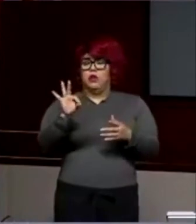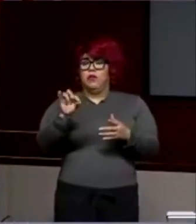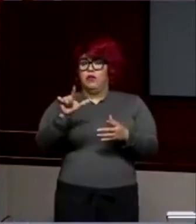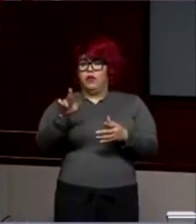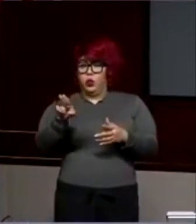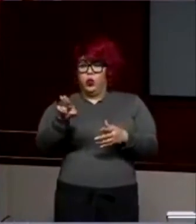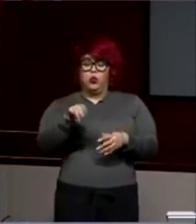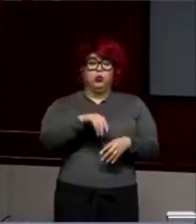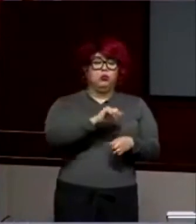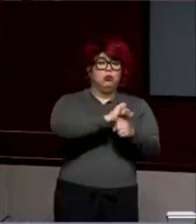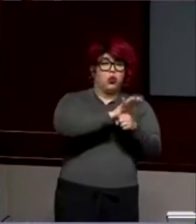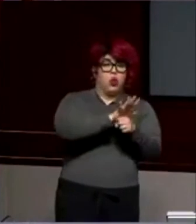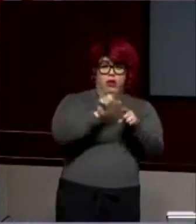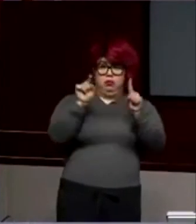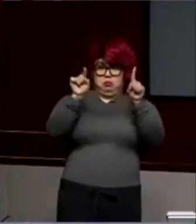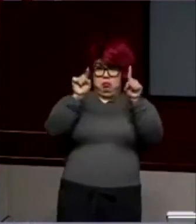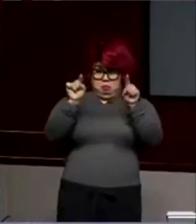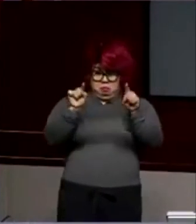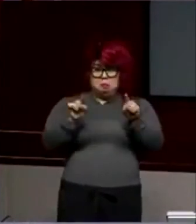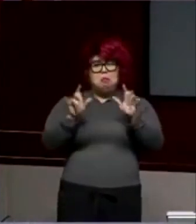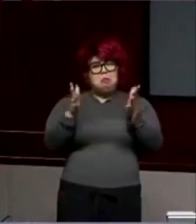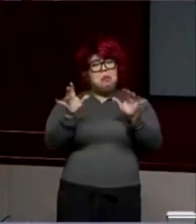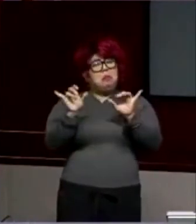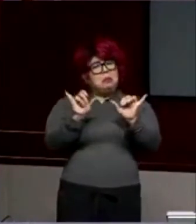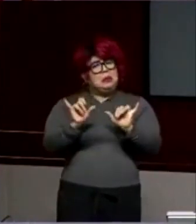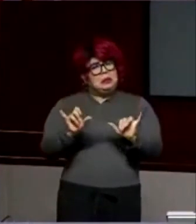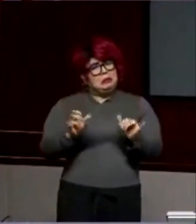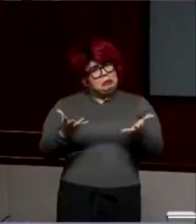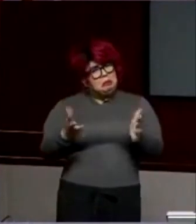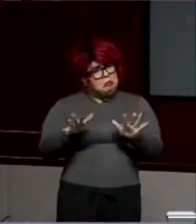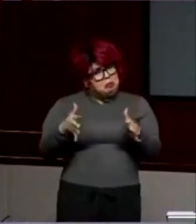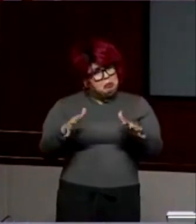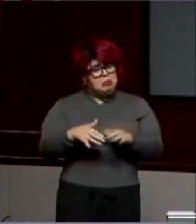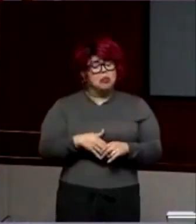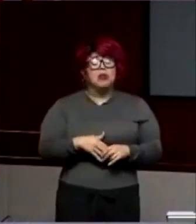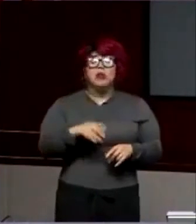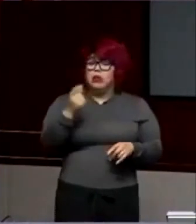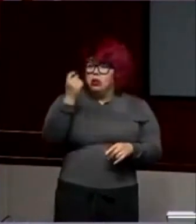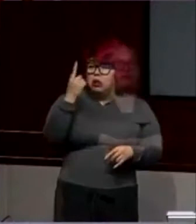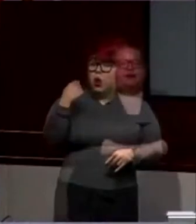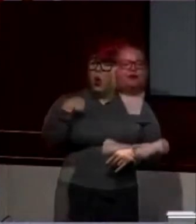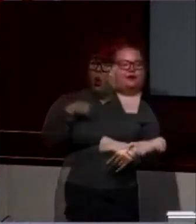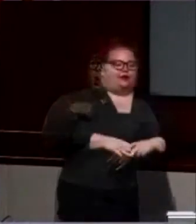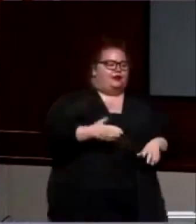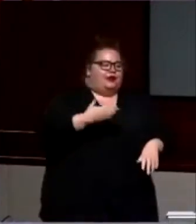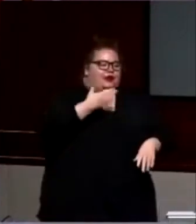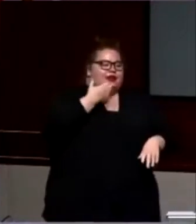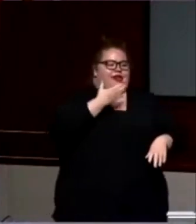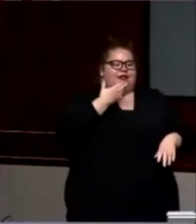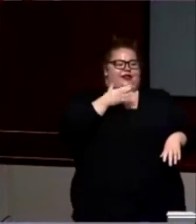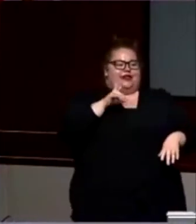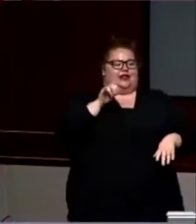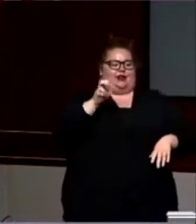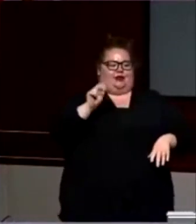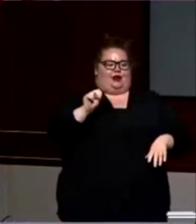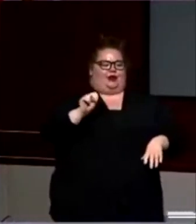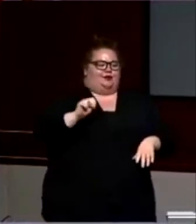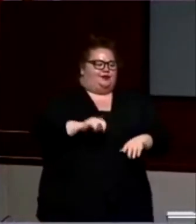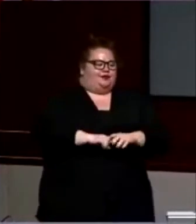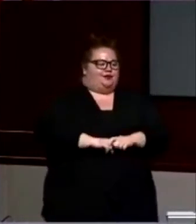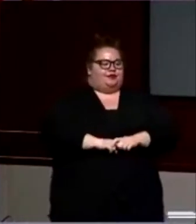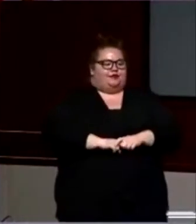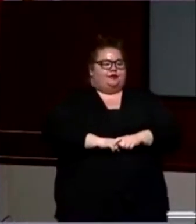quickly than other counties based on regional data. He added that they are planning on engaging with the governor's office so that Kern County can open in a safe